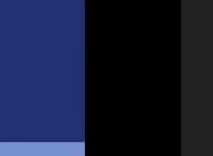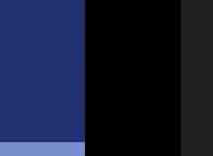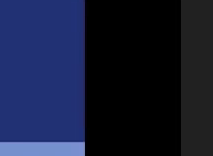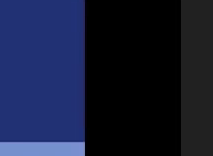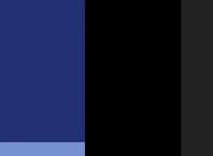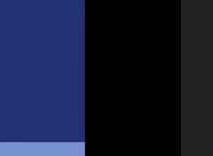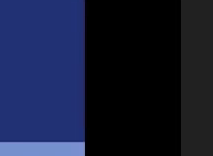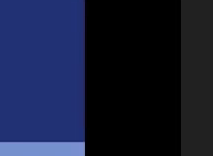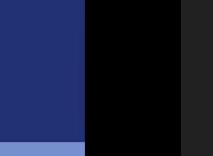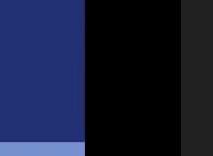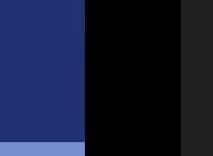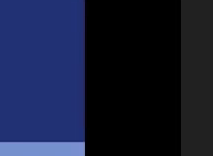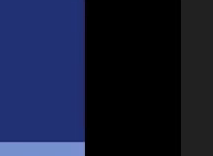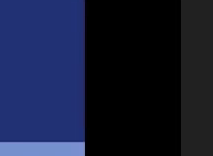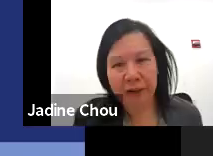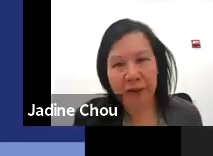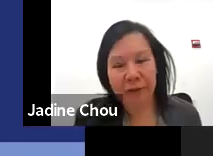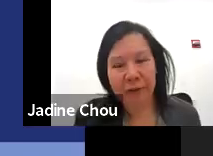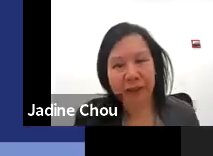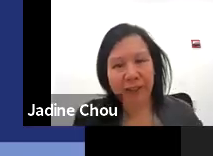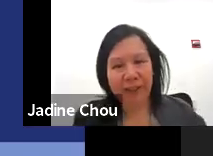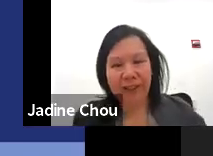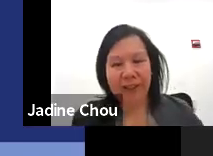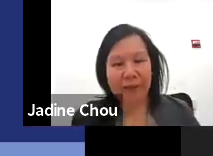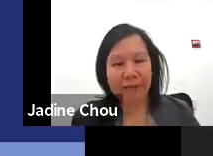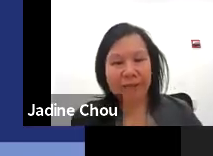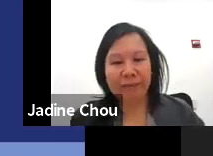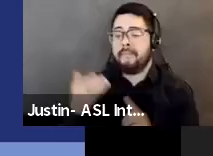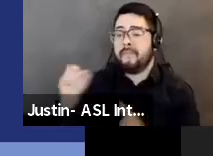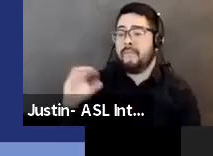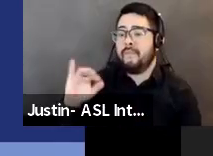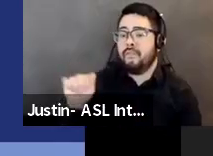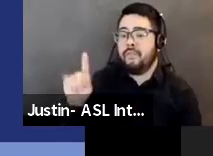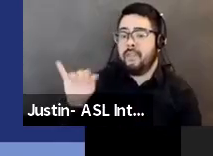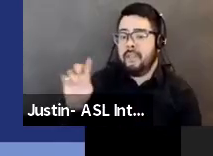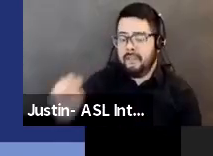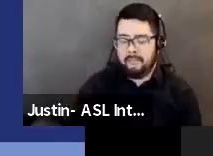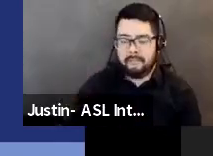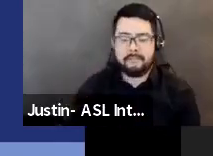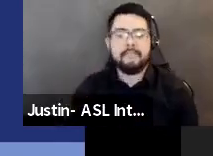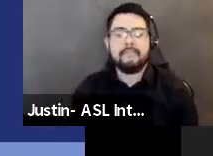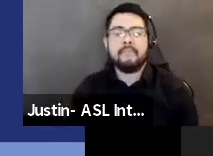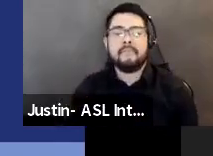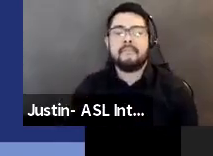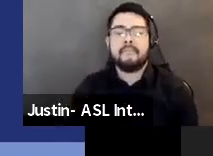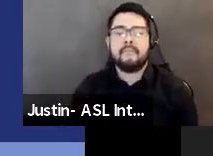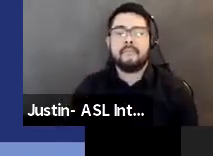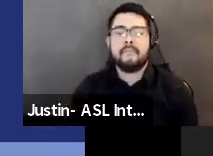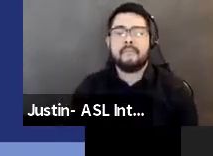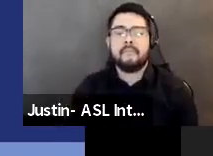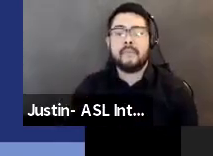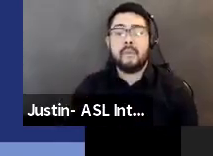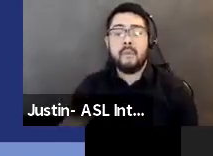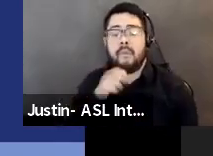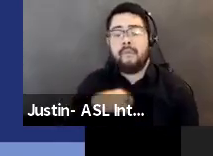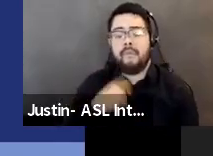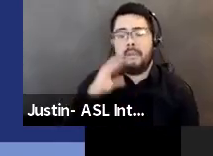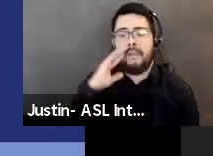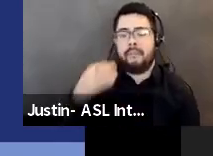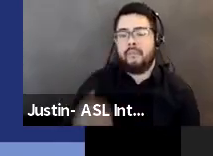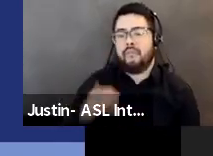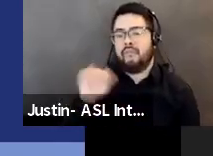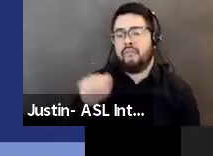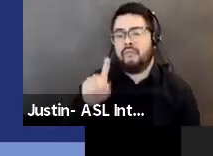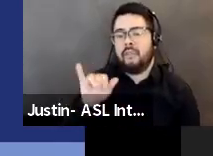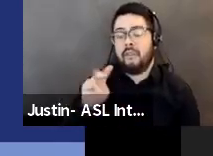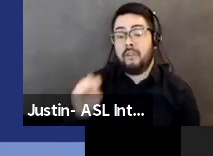jd good afternoon everyone again my name is jaden chow i'm the chief of safety and security